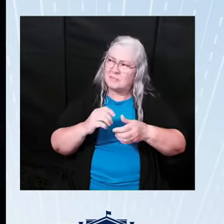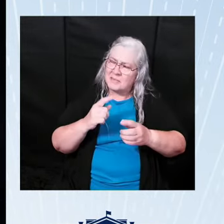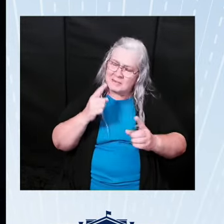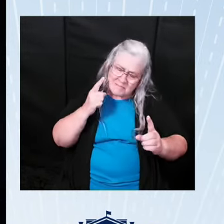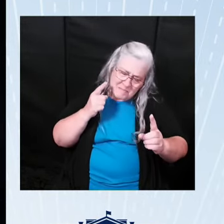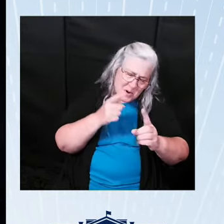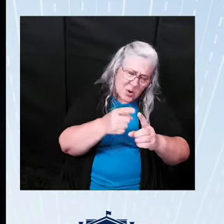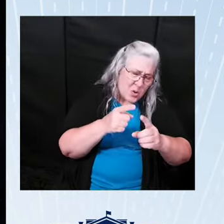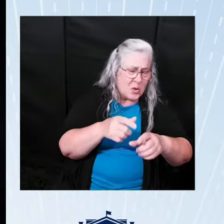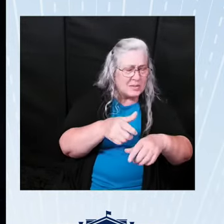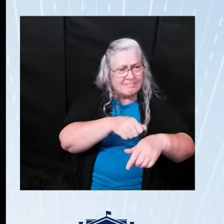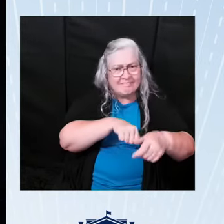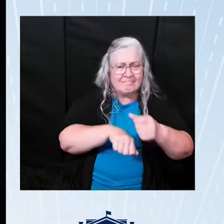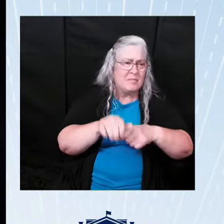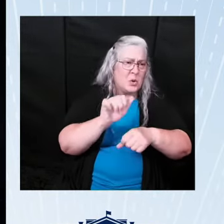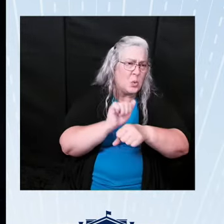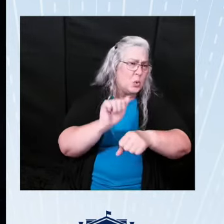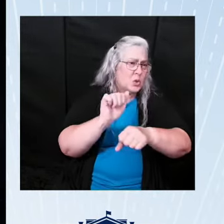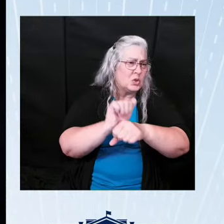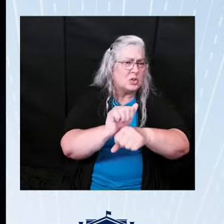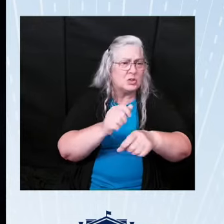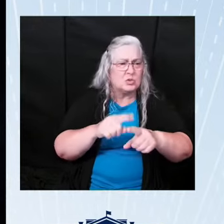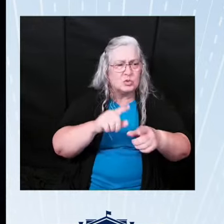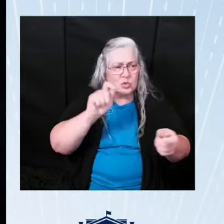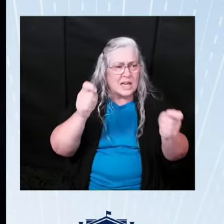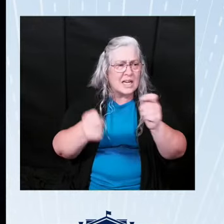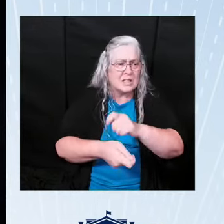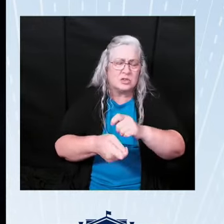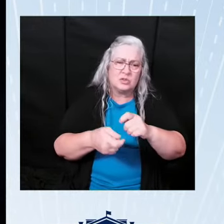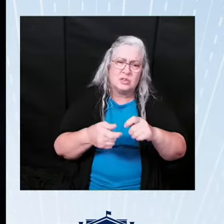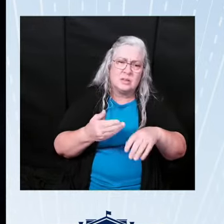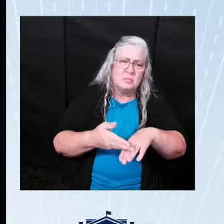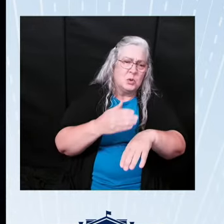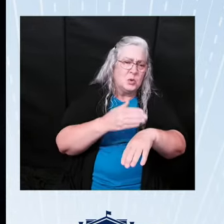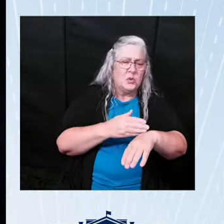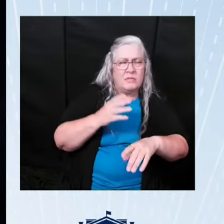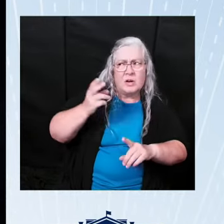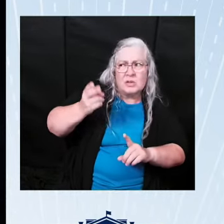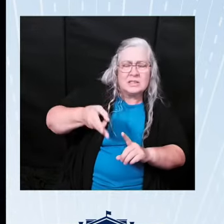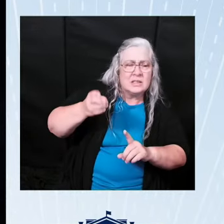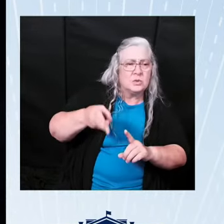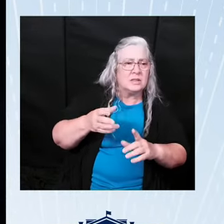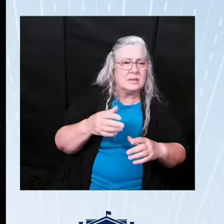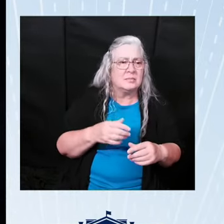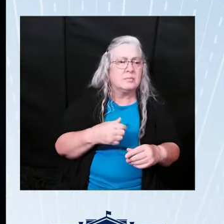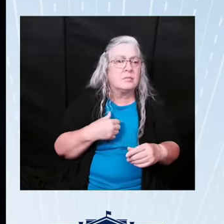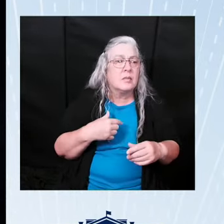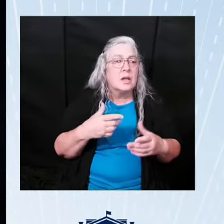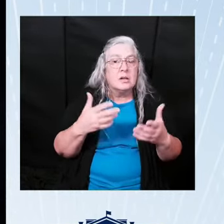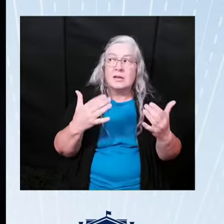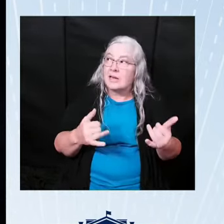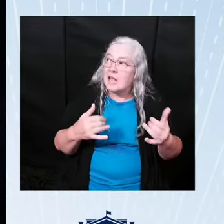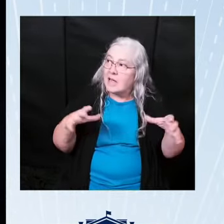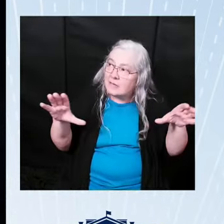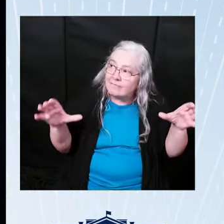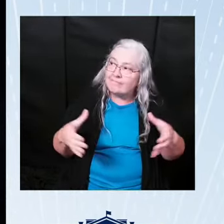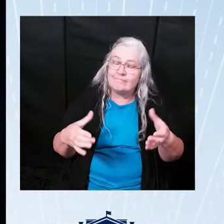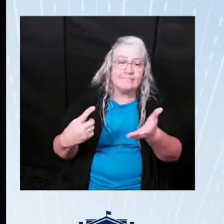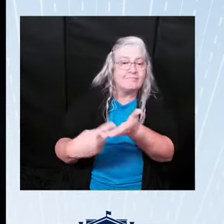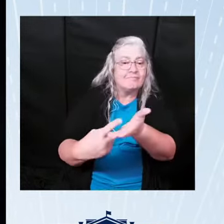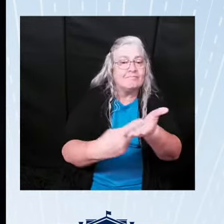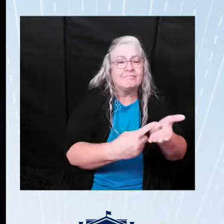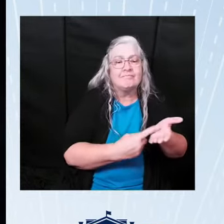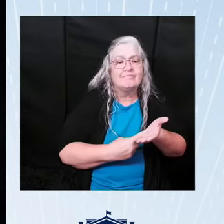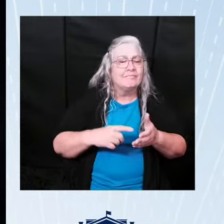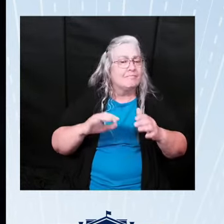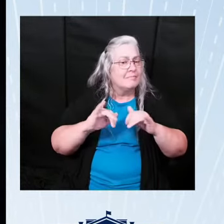the discourse and dialogue today, to figure out how we can find each other on the other side of the table, how we can align along